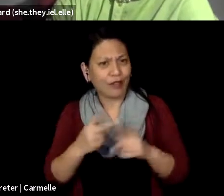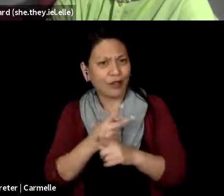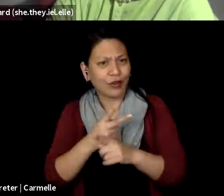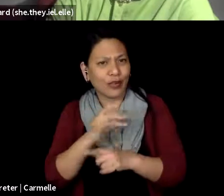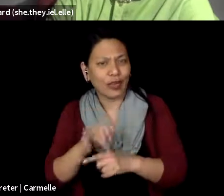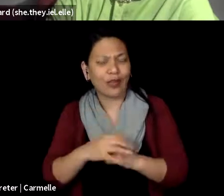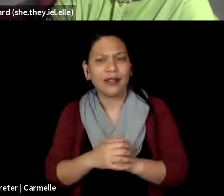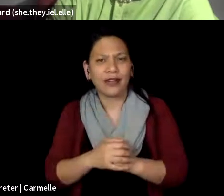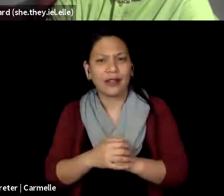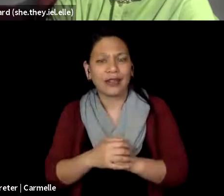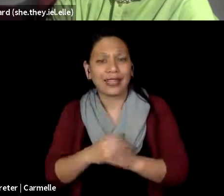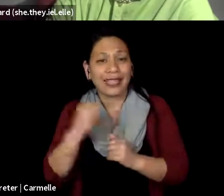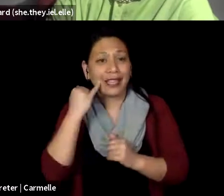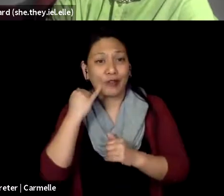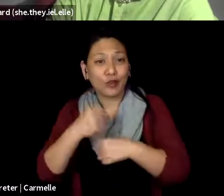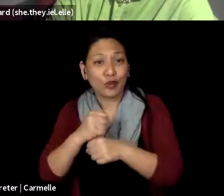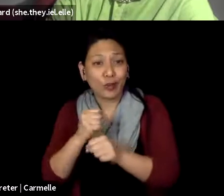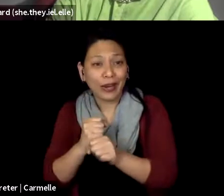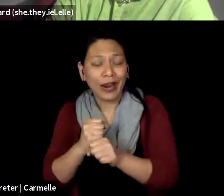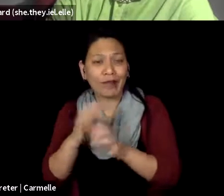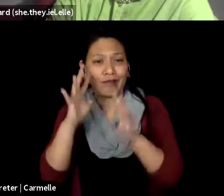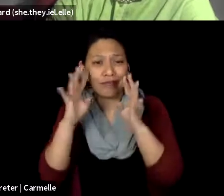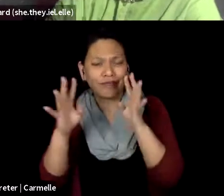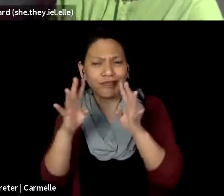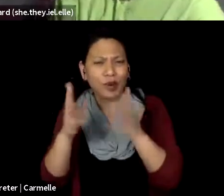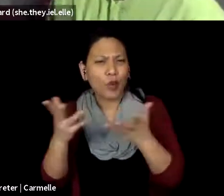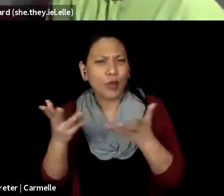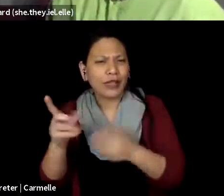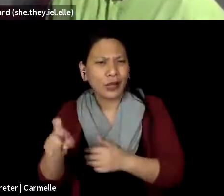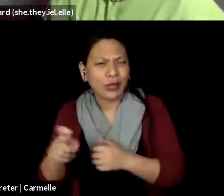What do you need when you create? What works for you?